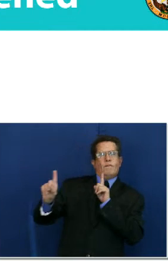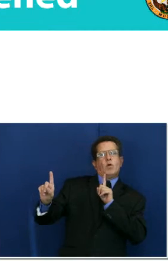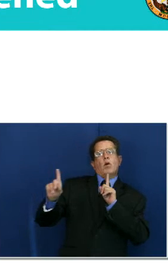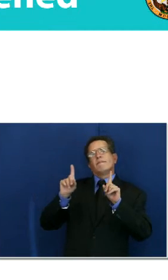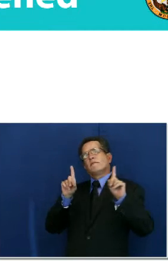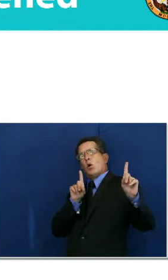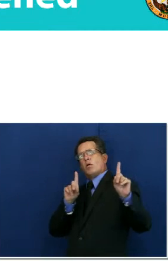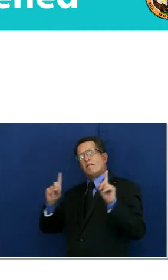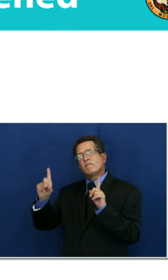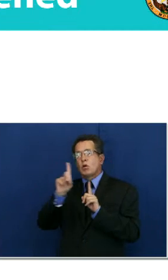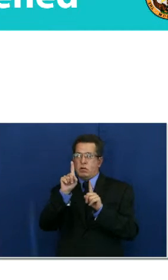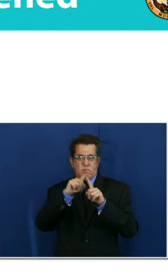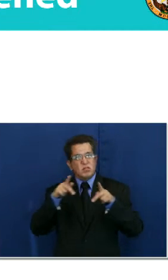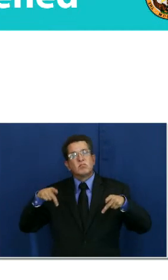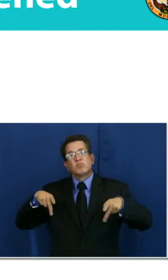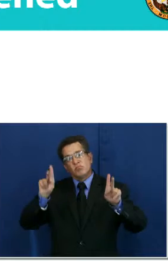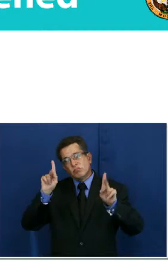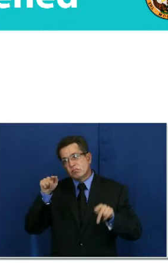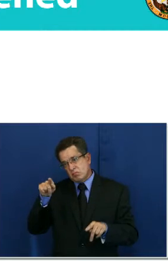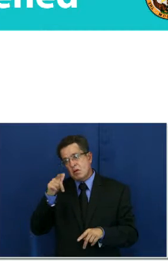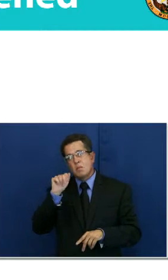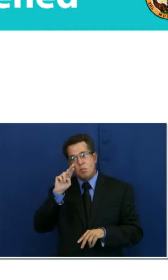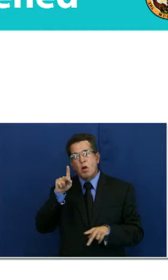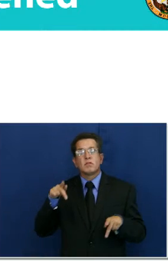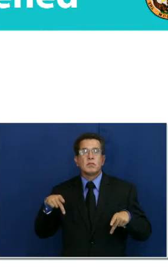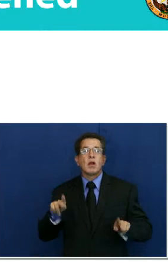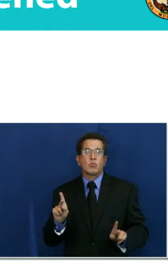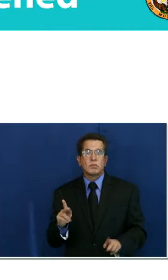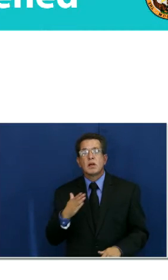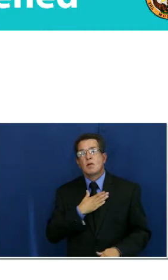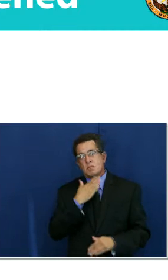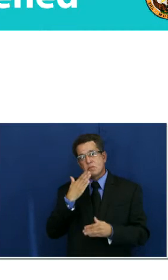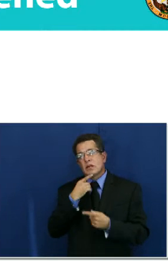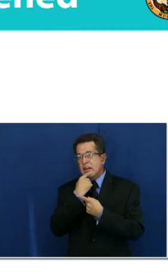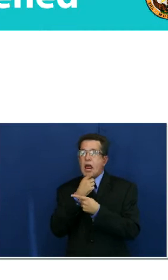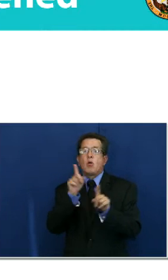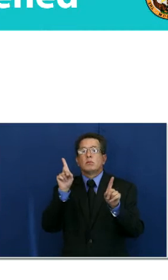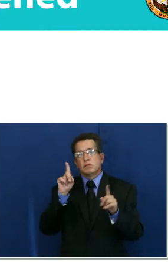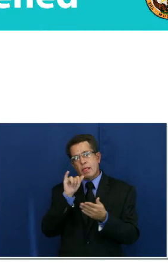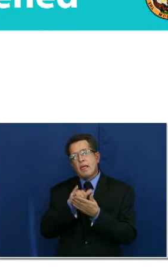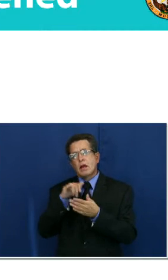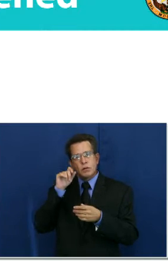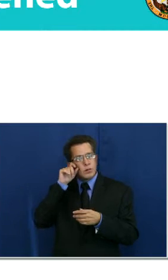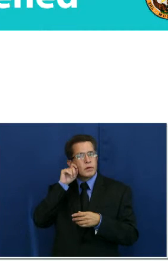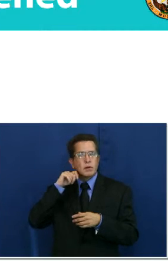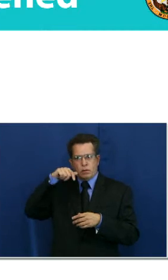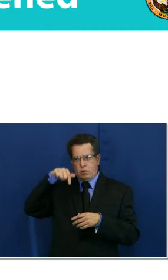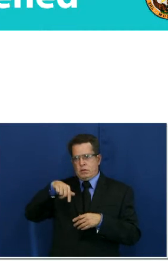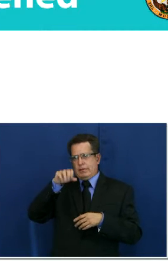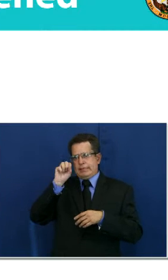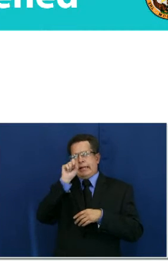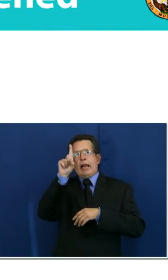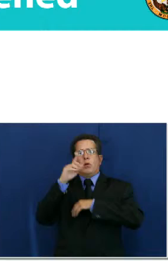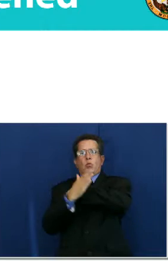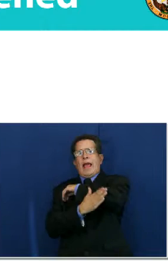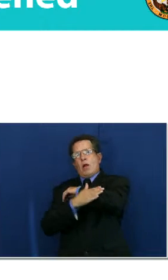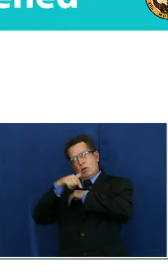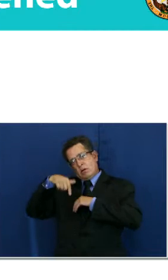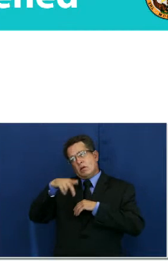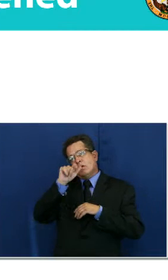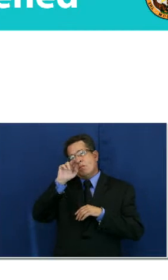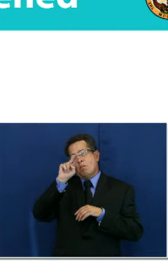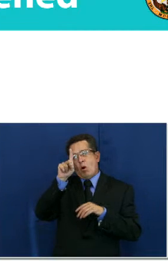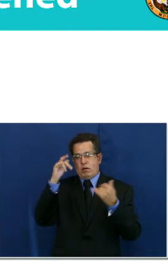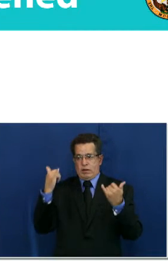those outside of their own households. I'm happy to announce that the County of San Diego Parks and Recreation Department